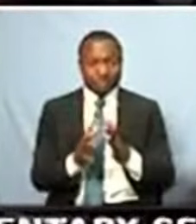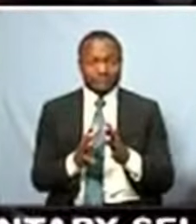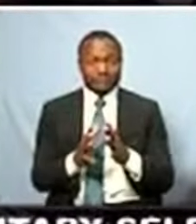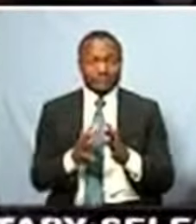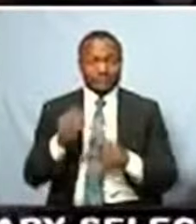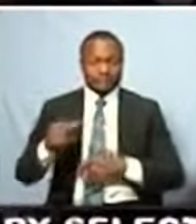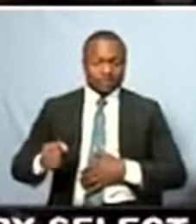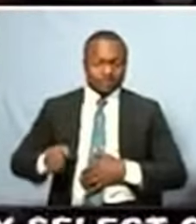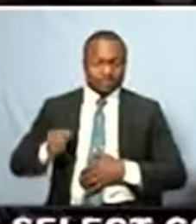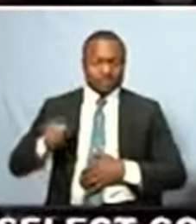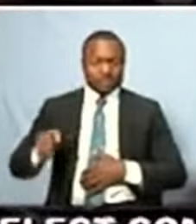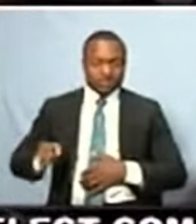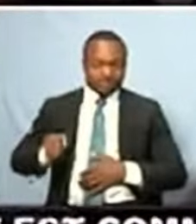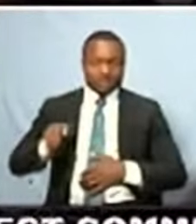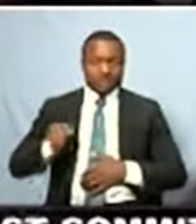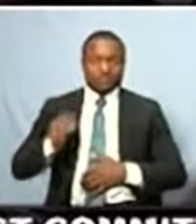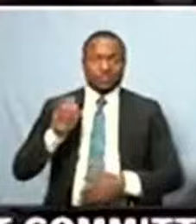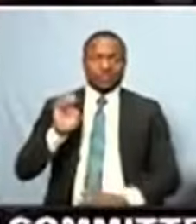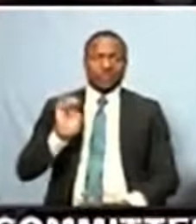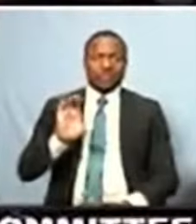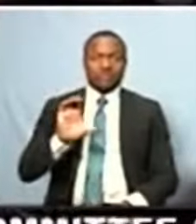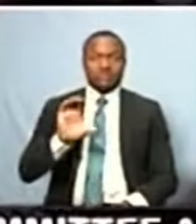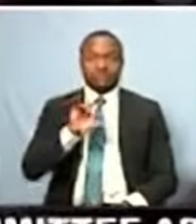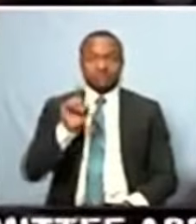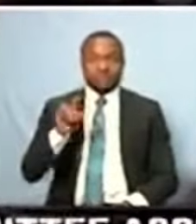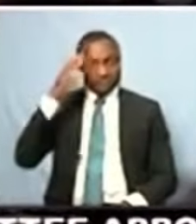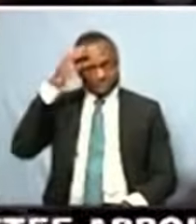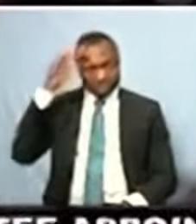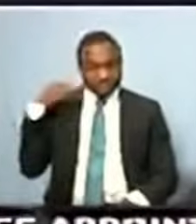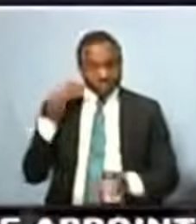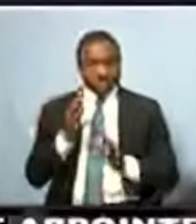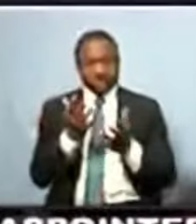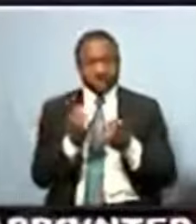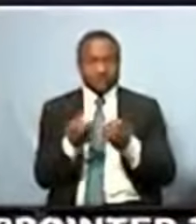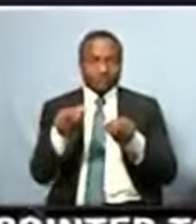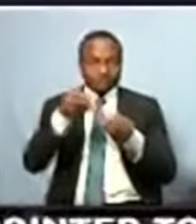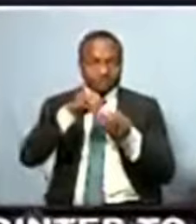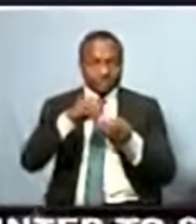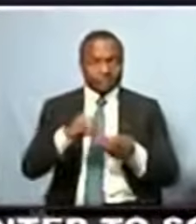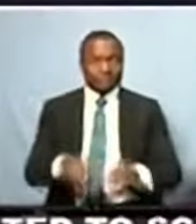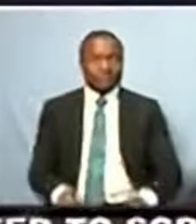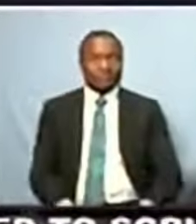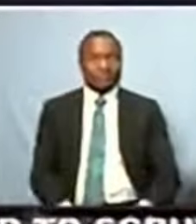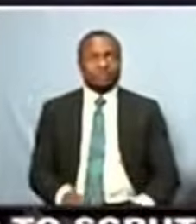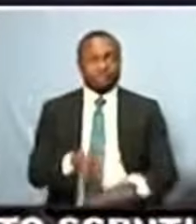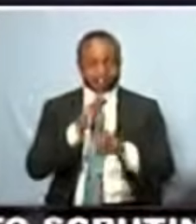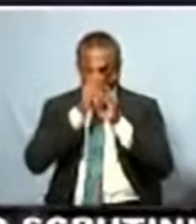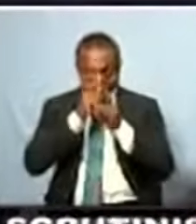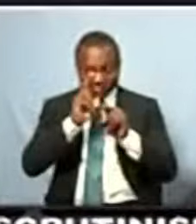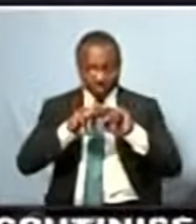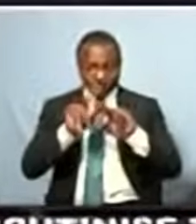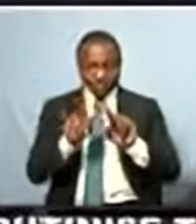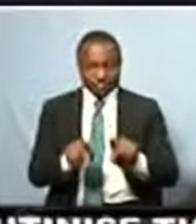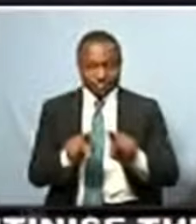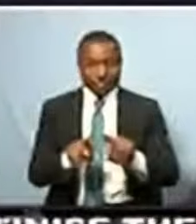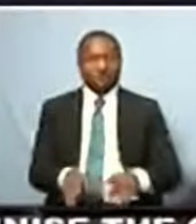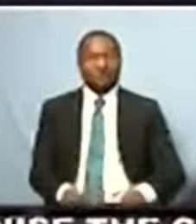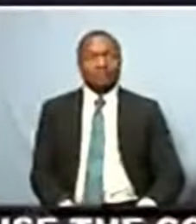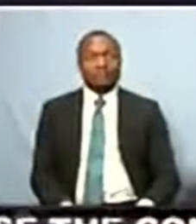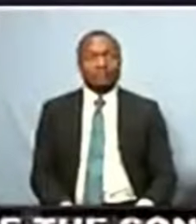Chief Electoral Officer, maybe you want to add? Yes, Honorable Chairperson, that